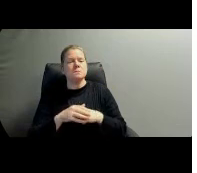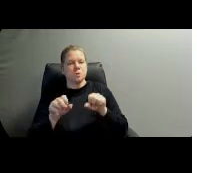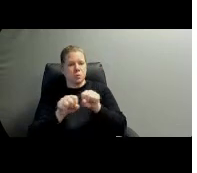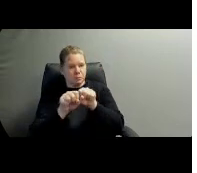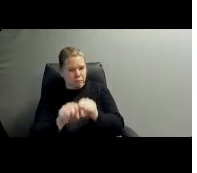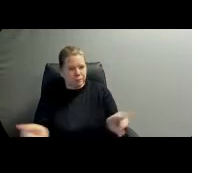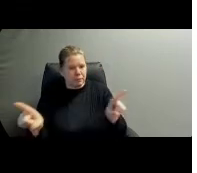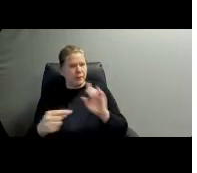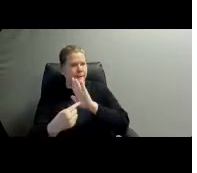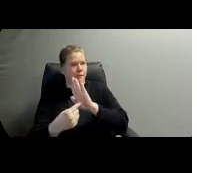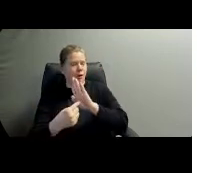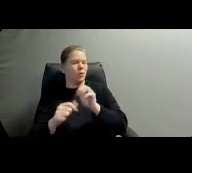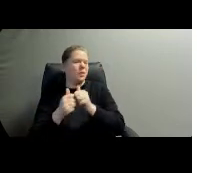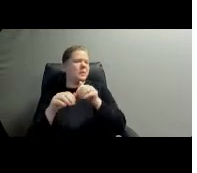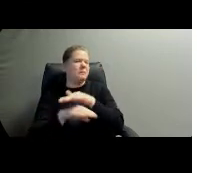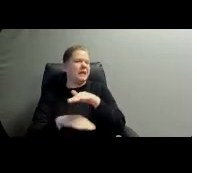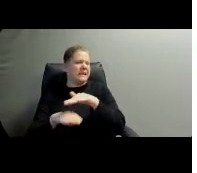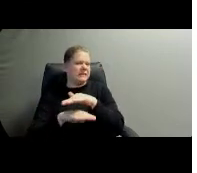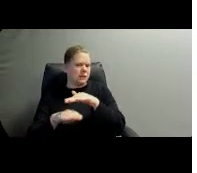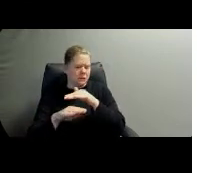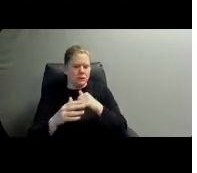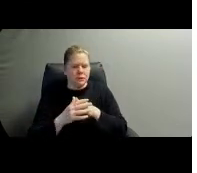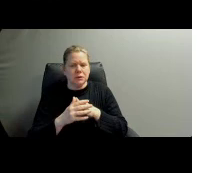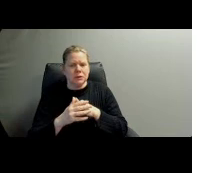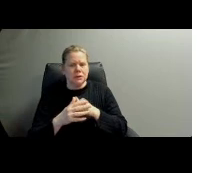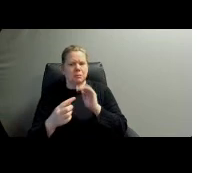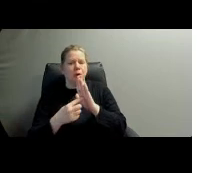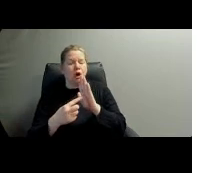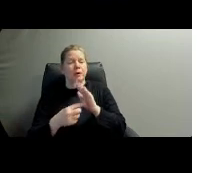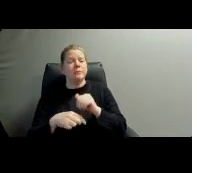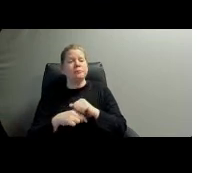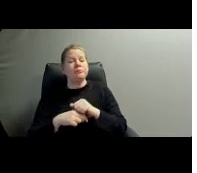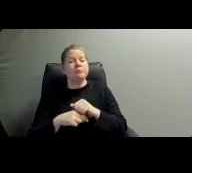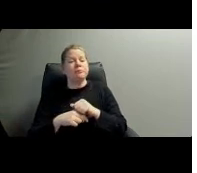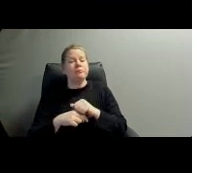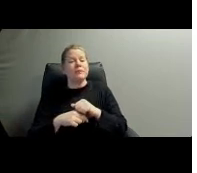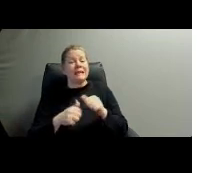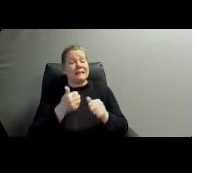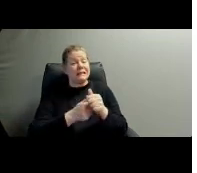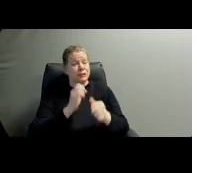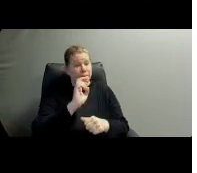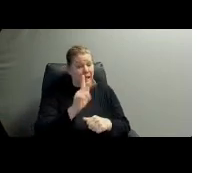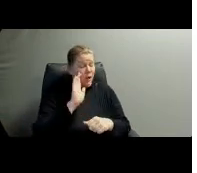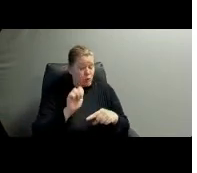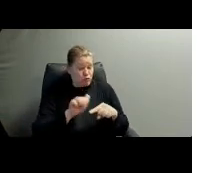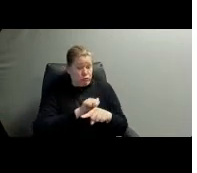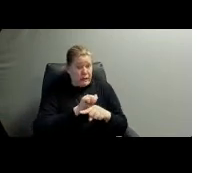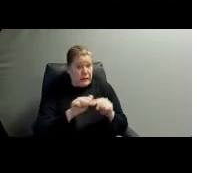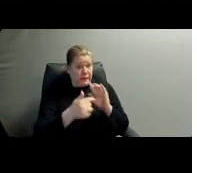empty model with a basic seed weights, and each and every bank is going to train that empty model, or like